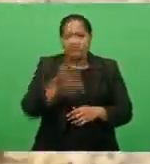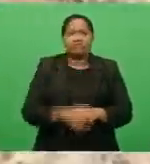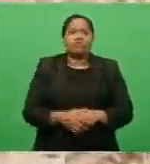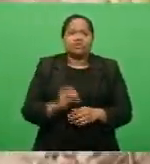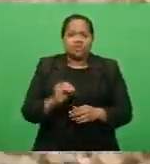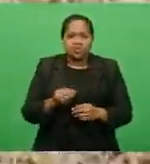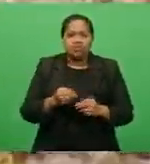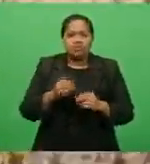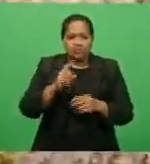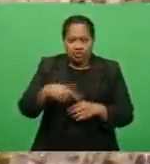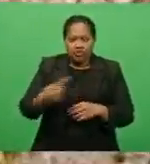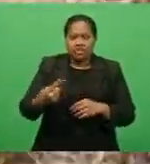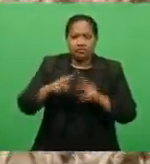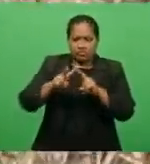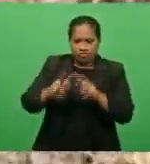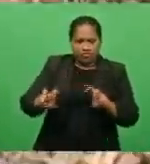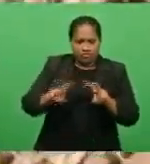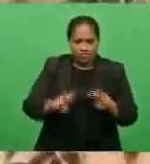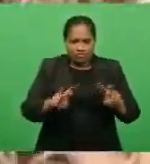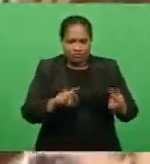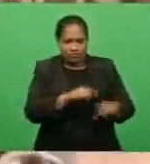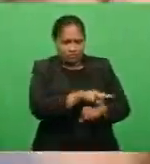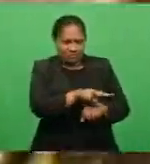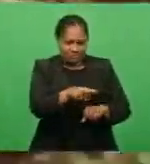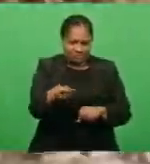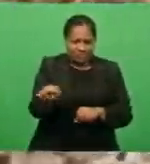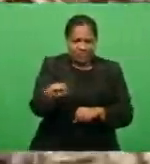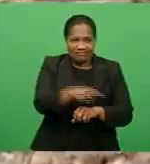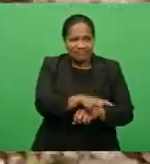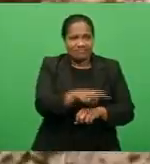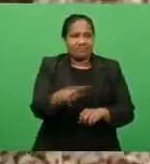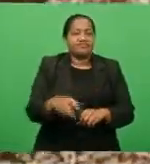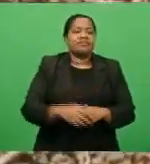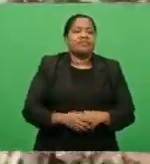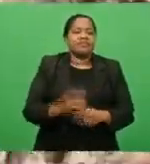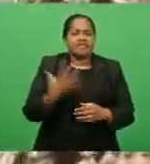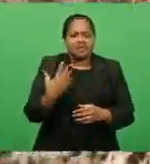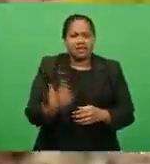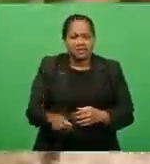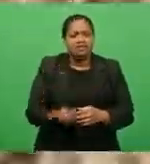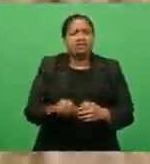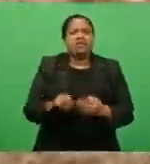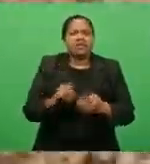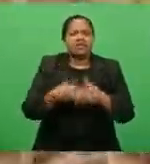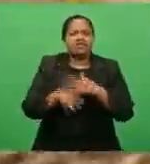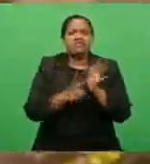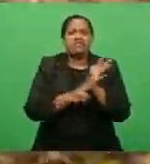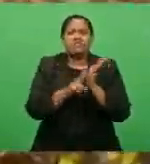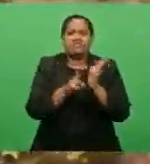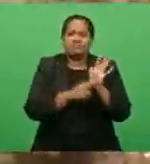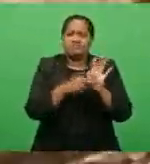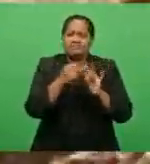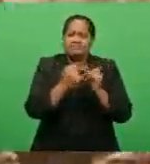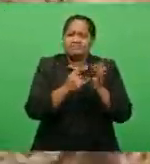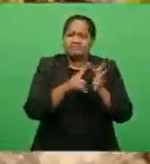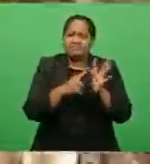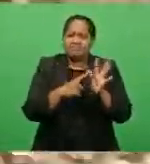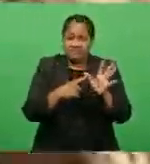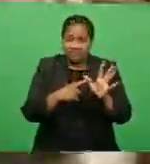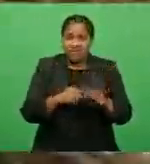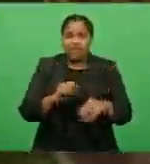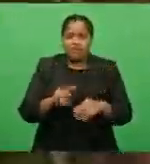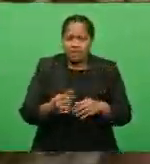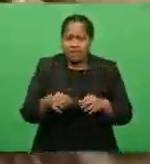surveillance. The operations team also intercepted a possible trade in Vunisere, but the suspect threw away the bag containing more than